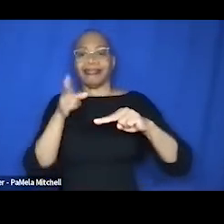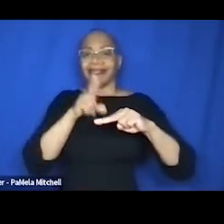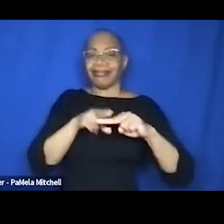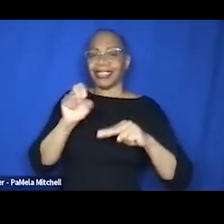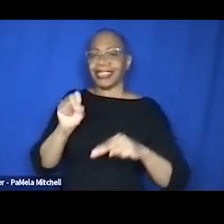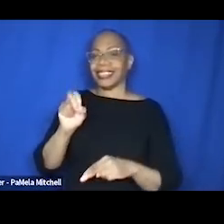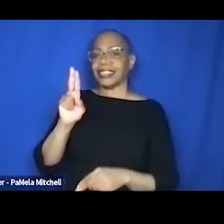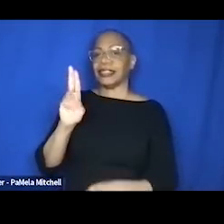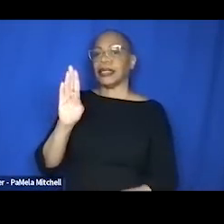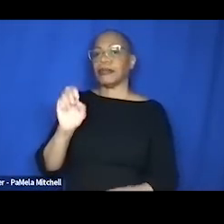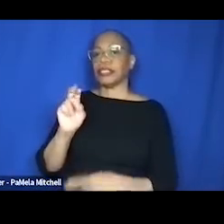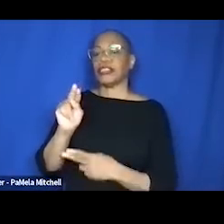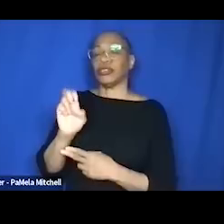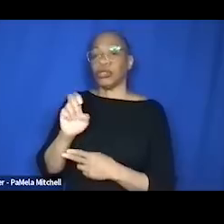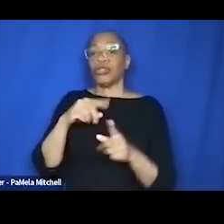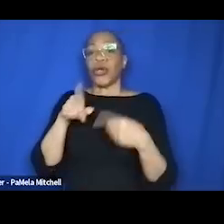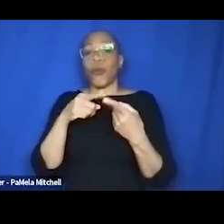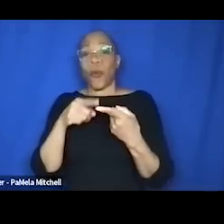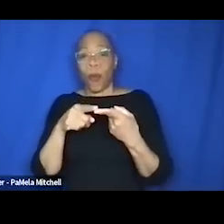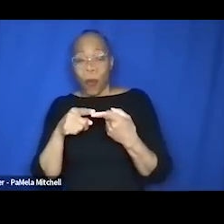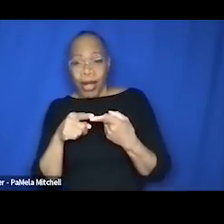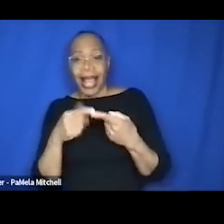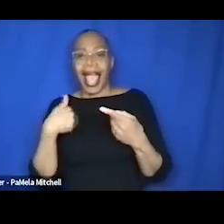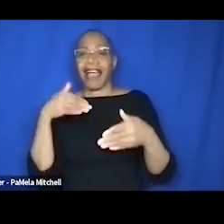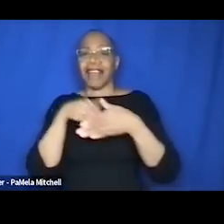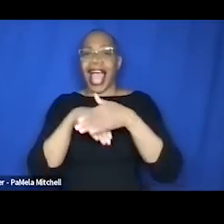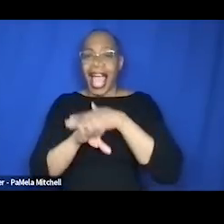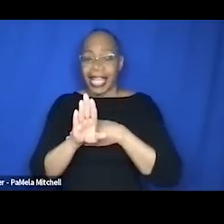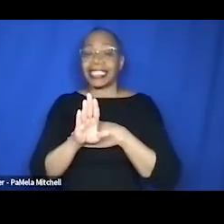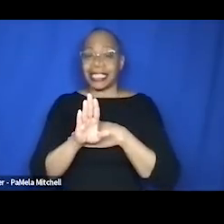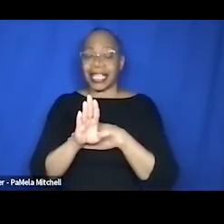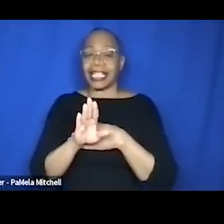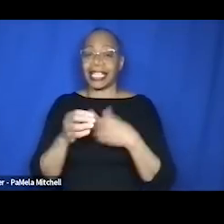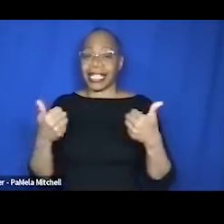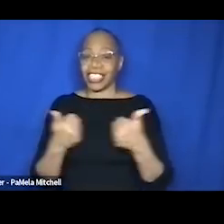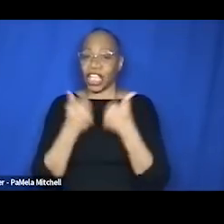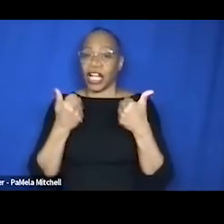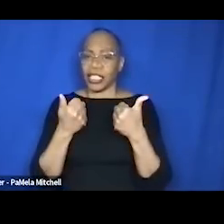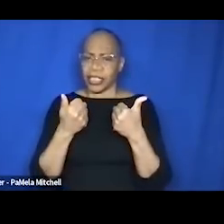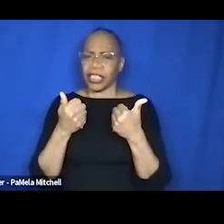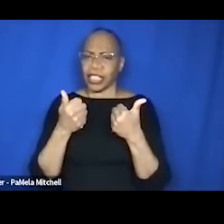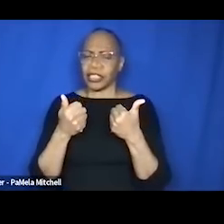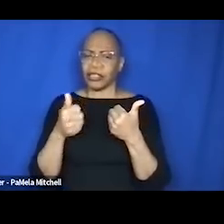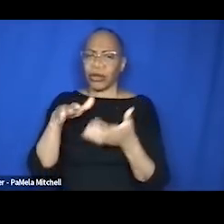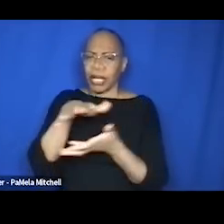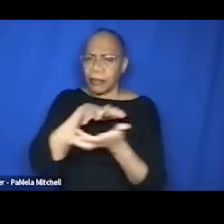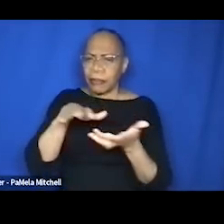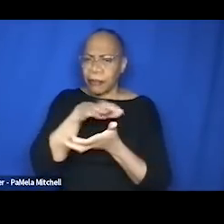a place where they have a lot of access to substances. And so again, this is something that can be quite mixed. Next slide,